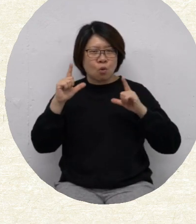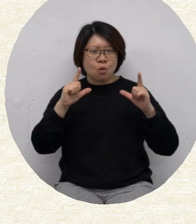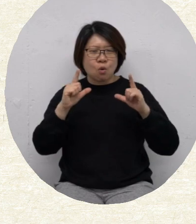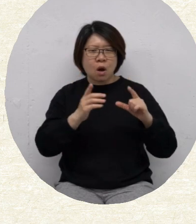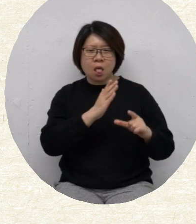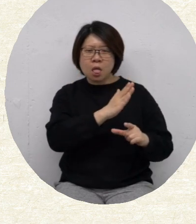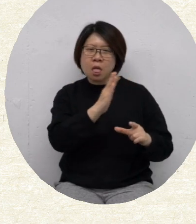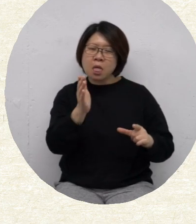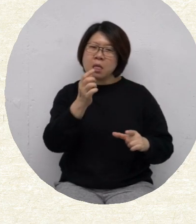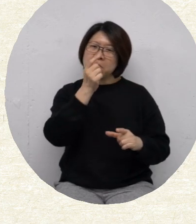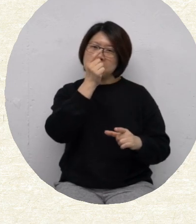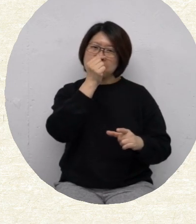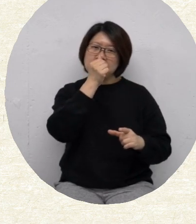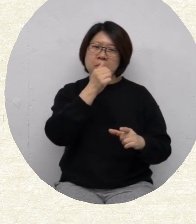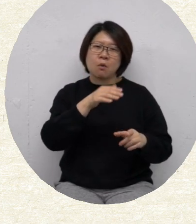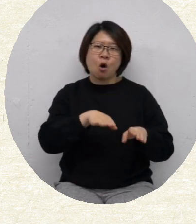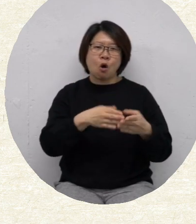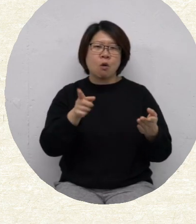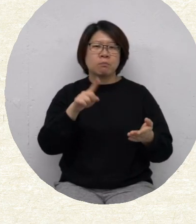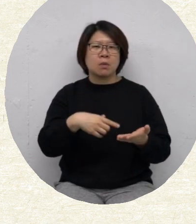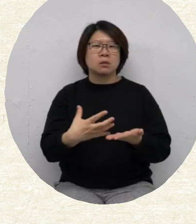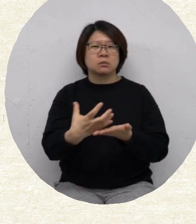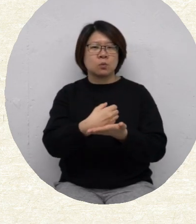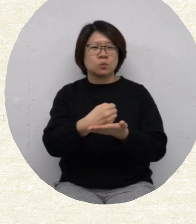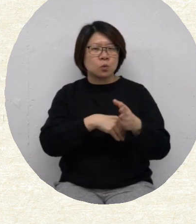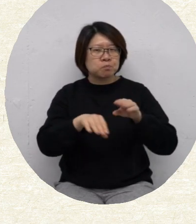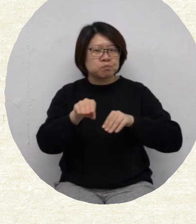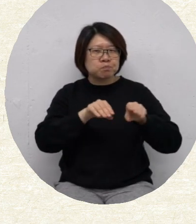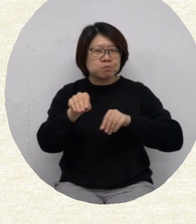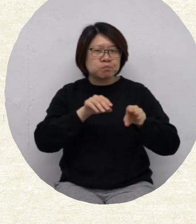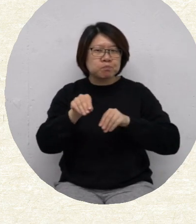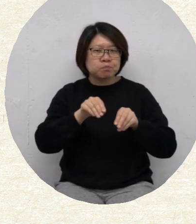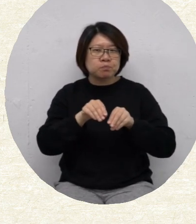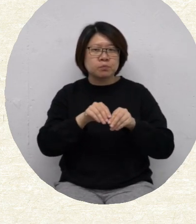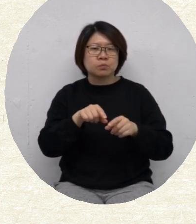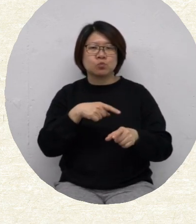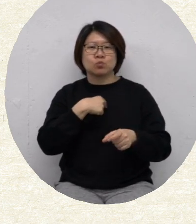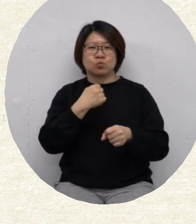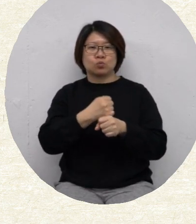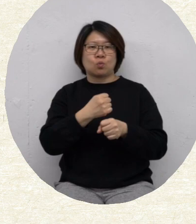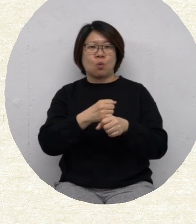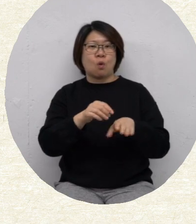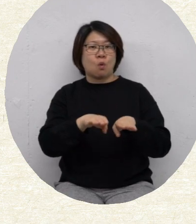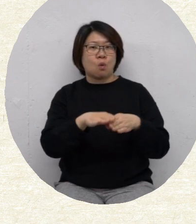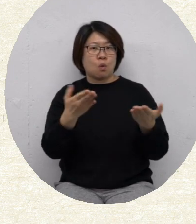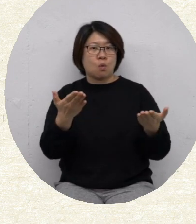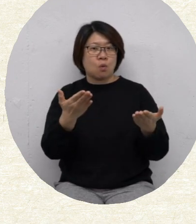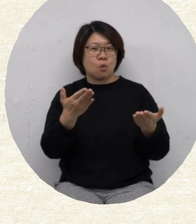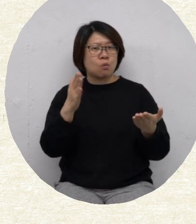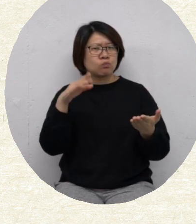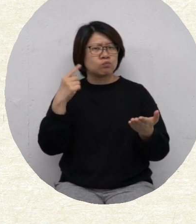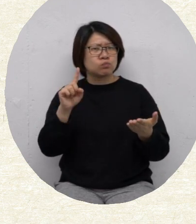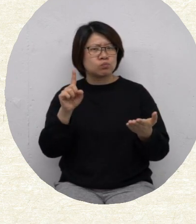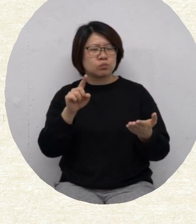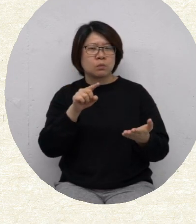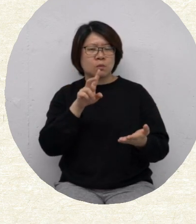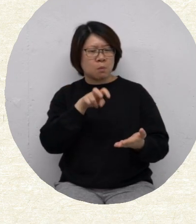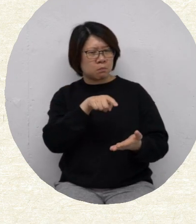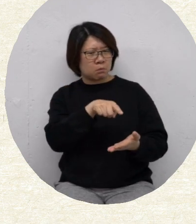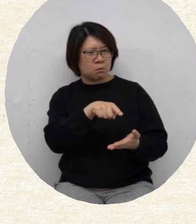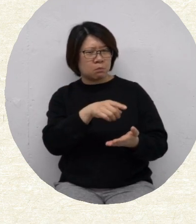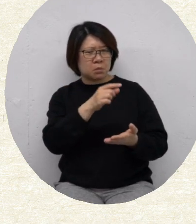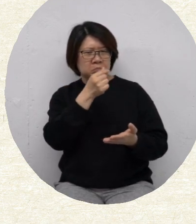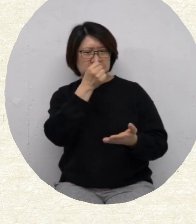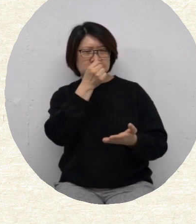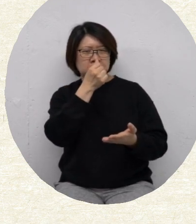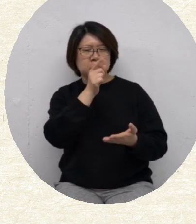It became a consuming part of my daily activity because if they were neglected, the boxes and plastic containers